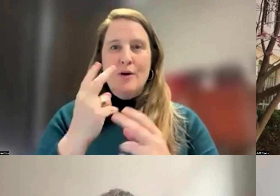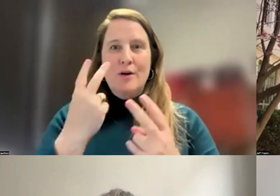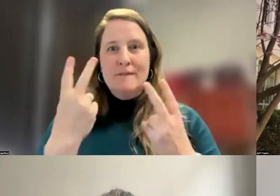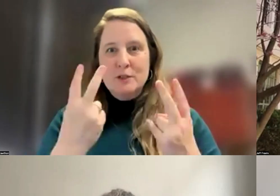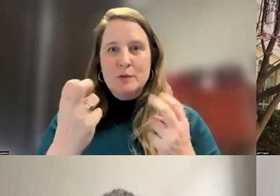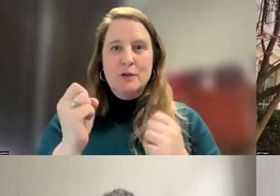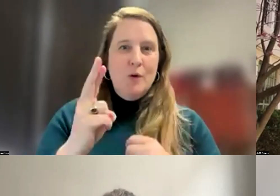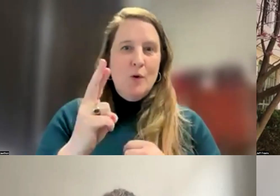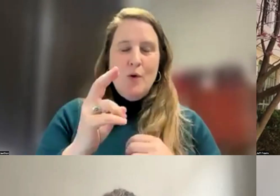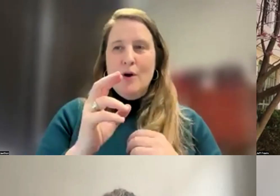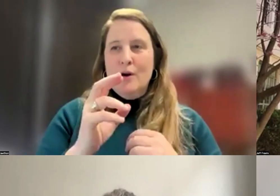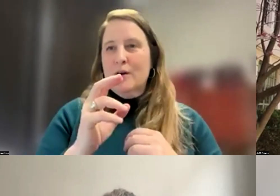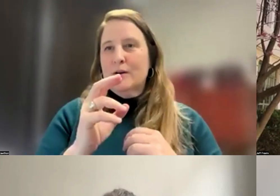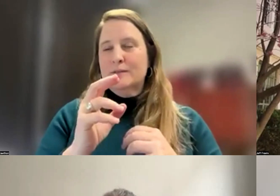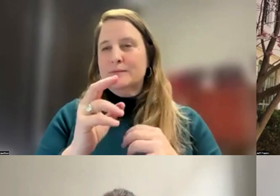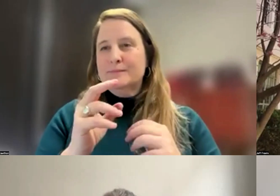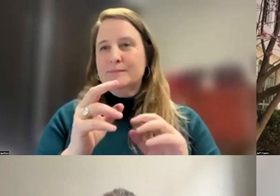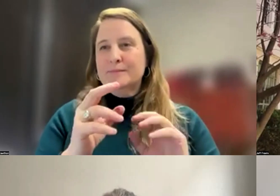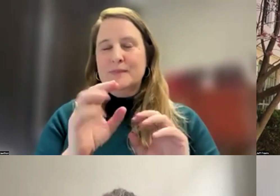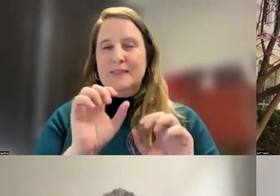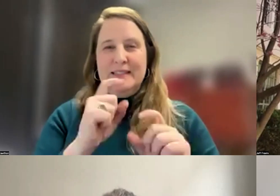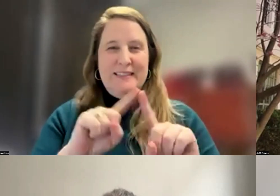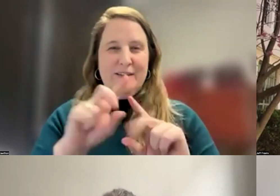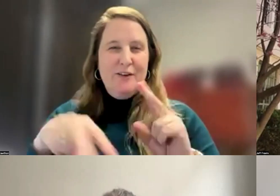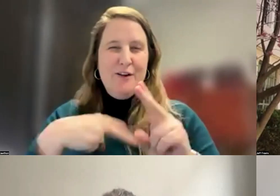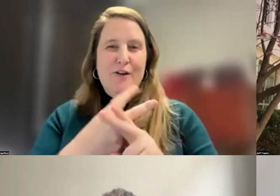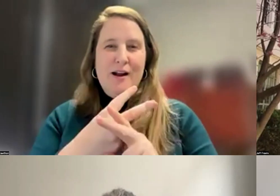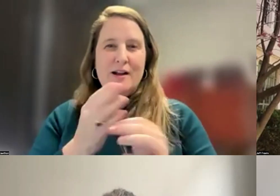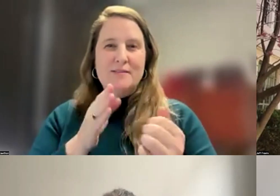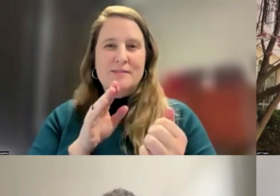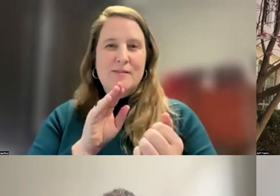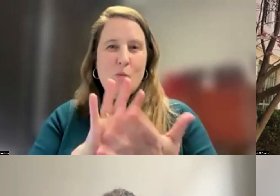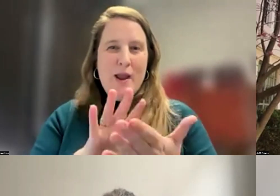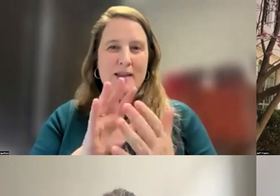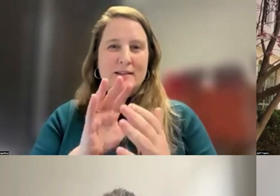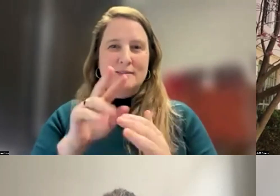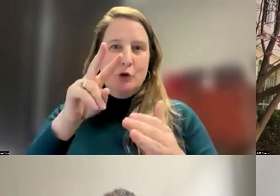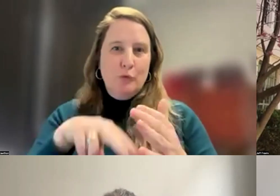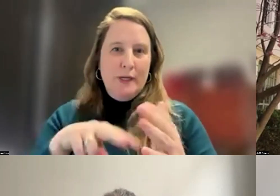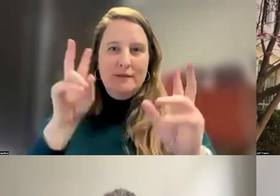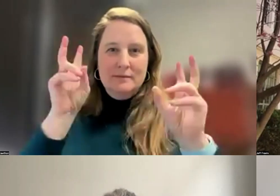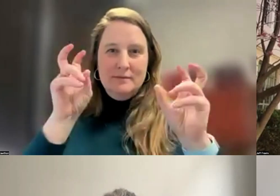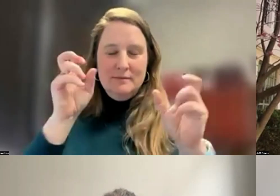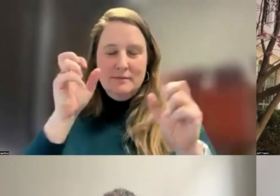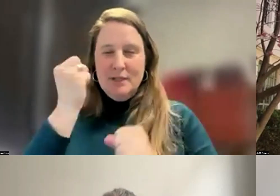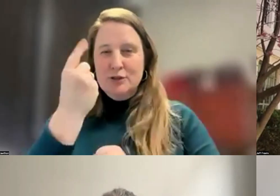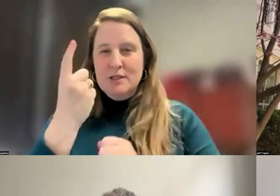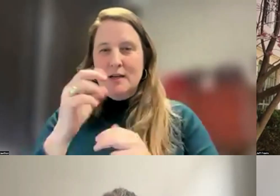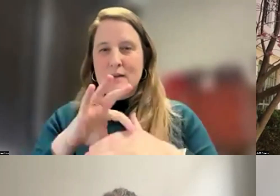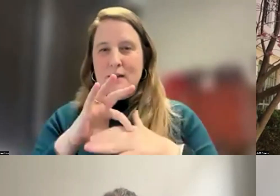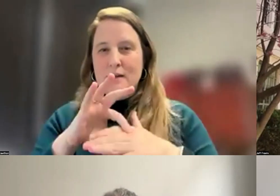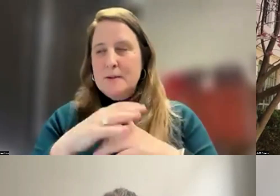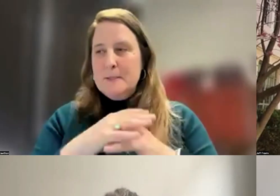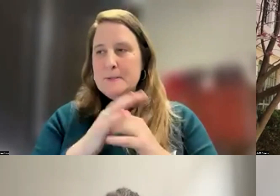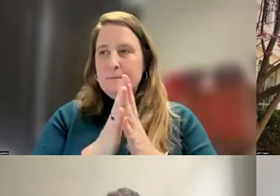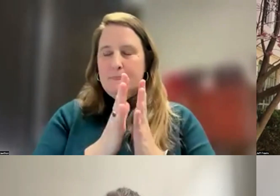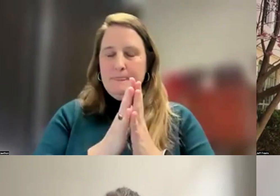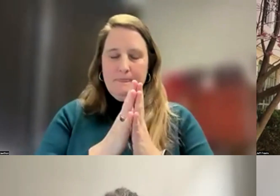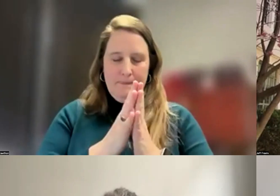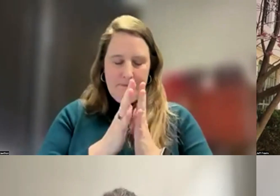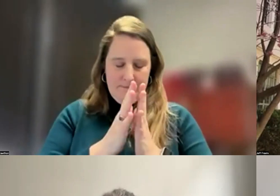to audio or visual or just any number of different ways that they are able